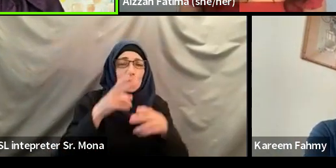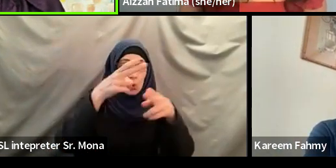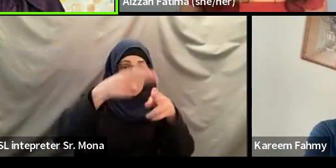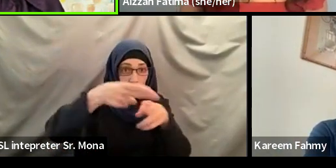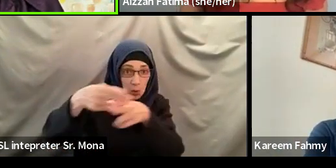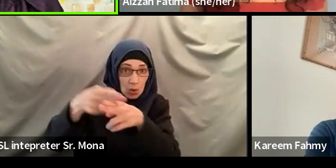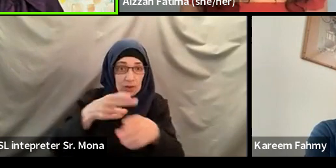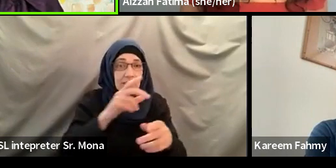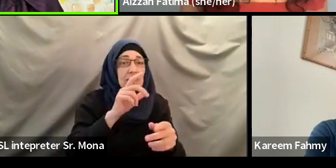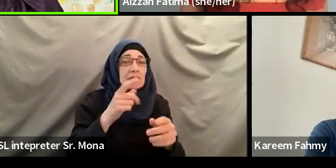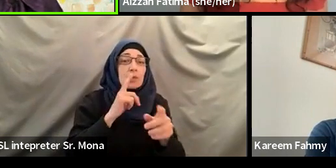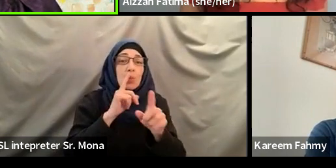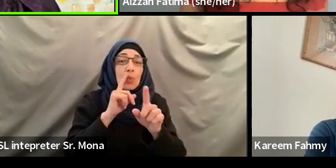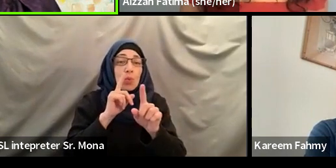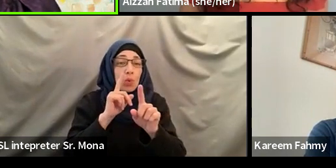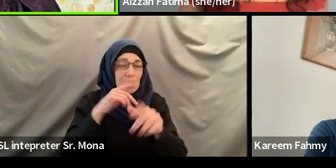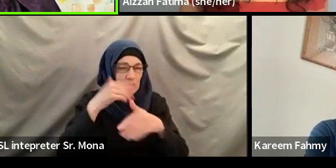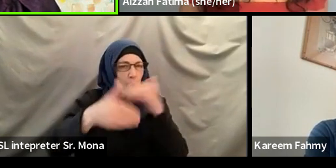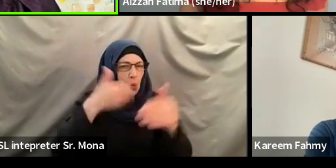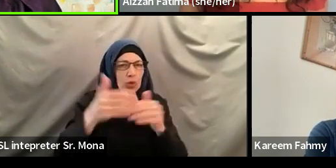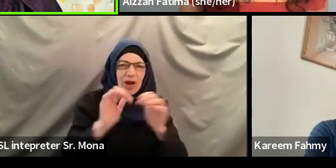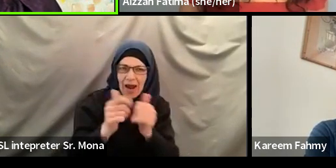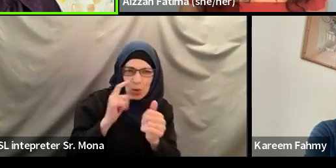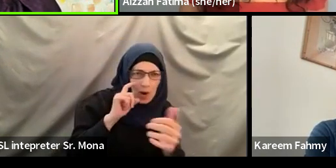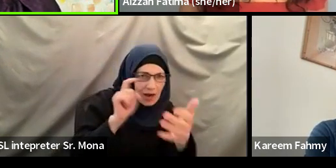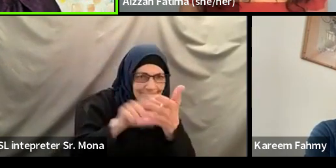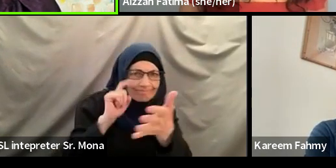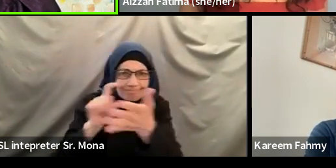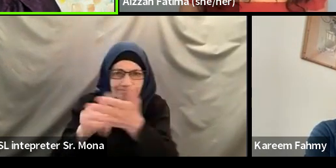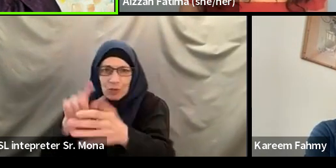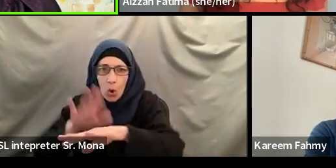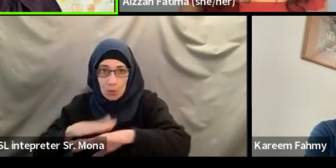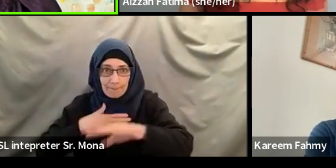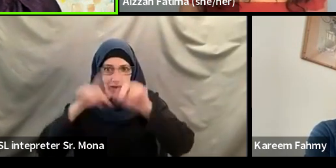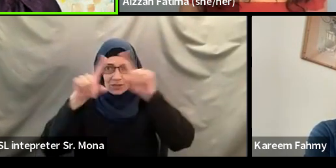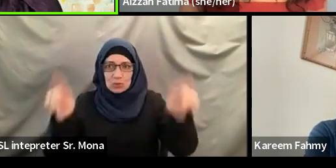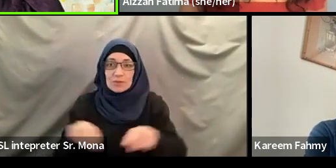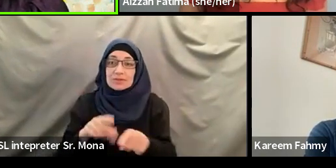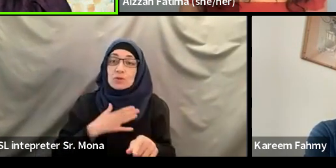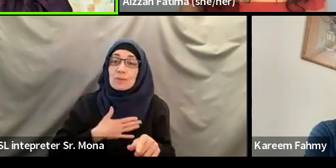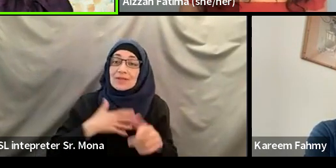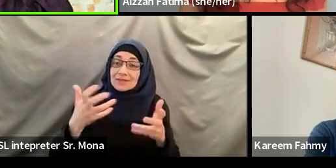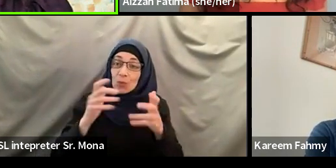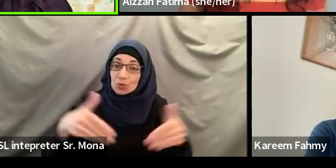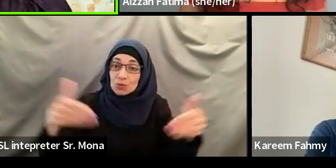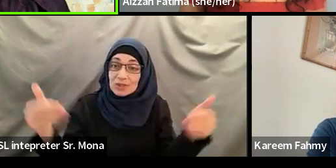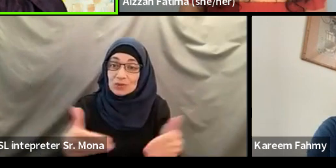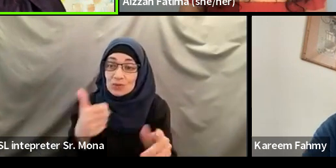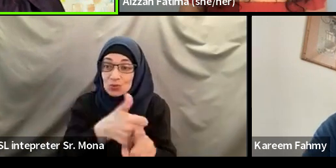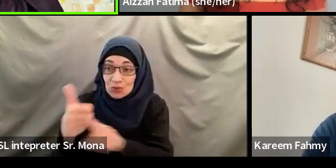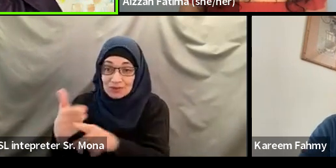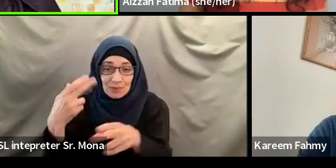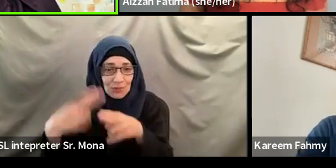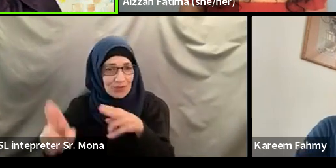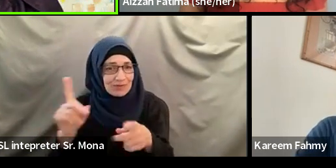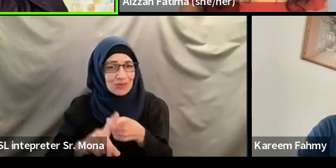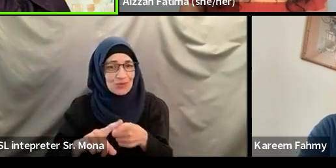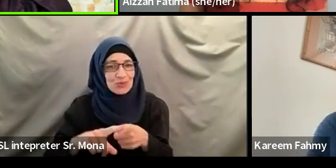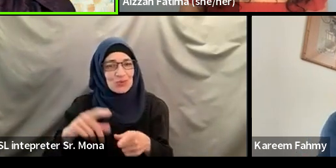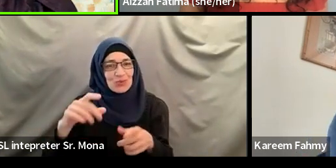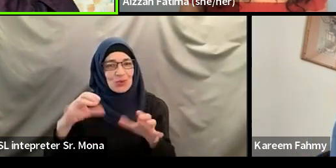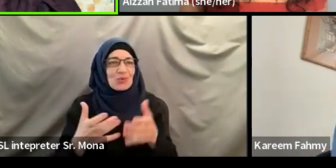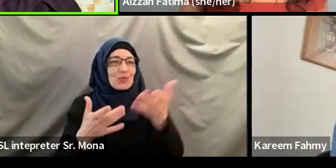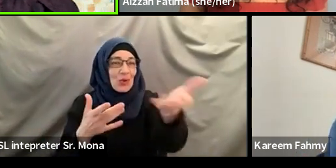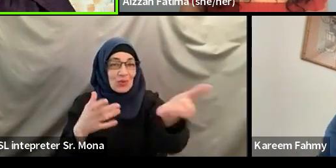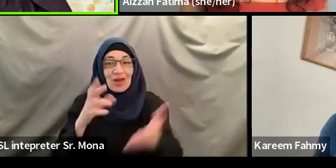screen. And I'd like to ask each person to please introduce themselves briefly to the group. So in fact, Arti, you are first up on